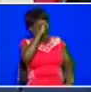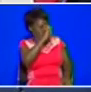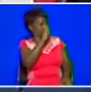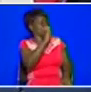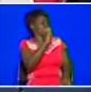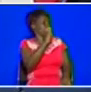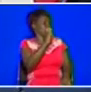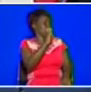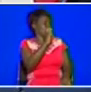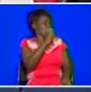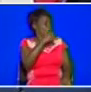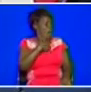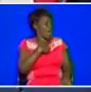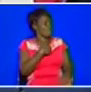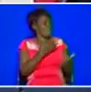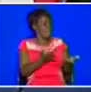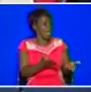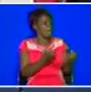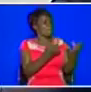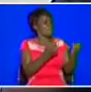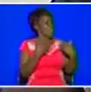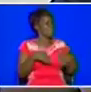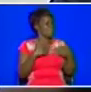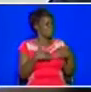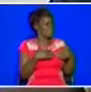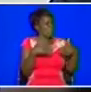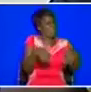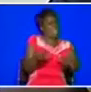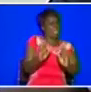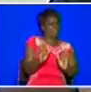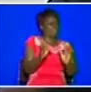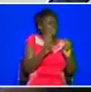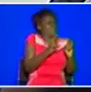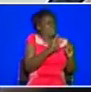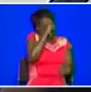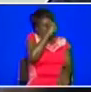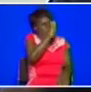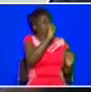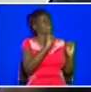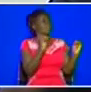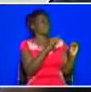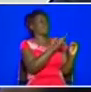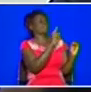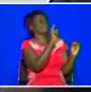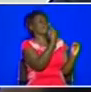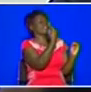nation where a lot of people feel excluded and not valued. So that's the